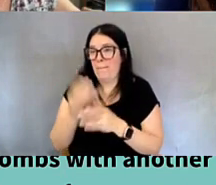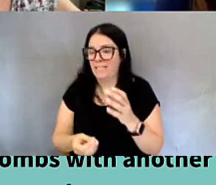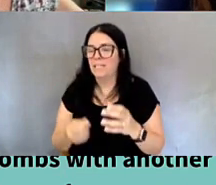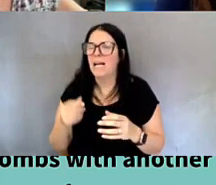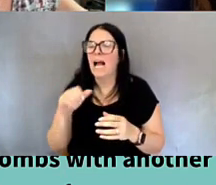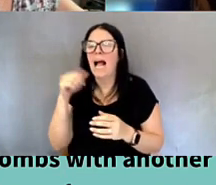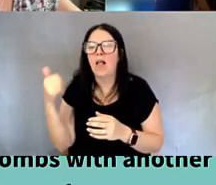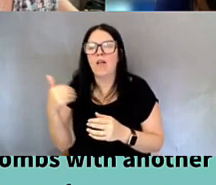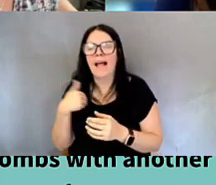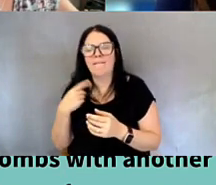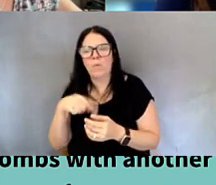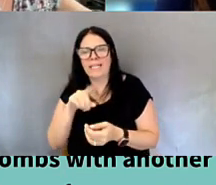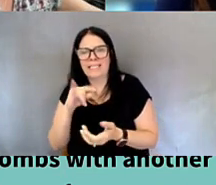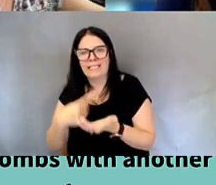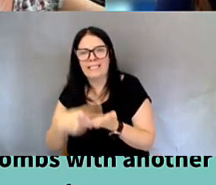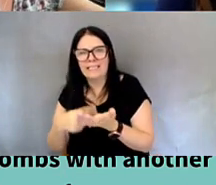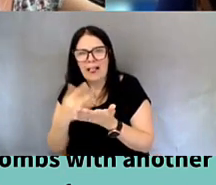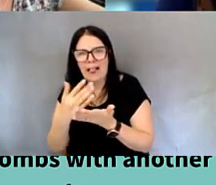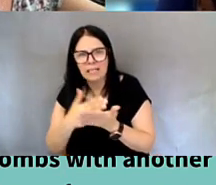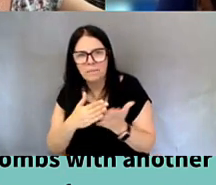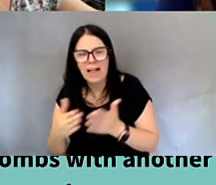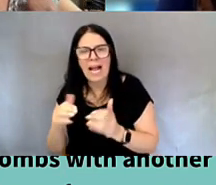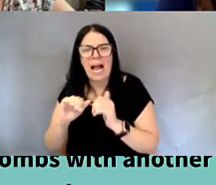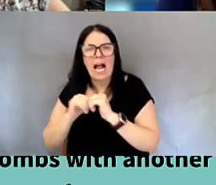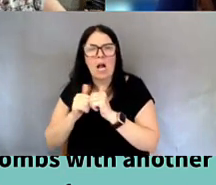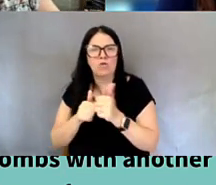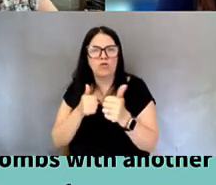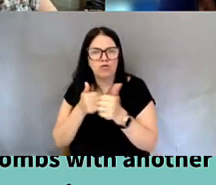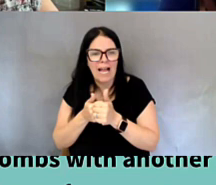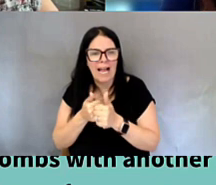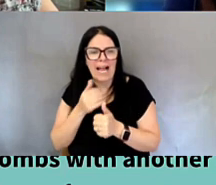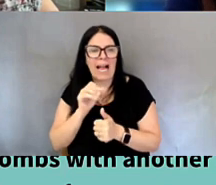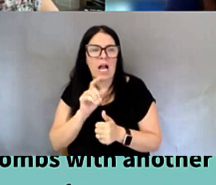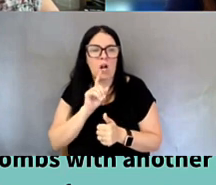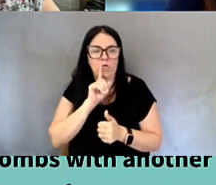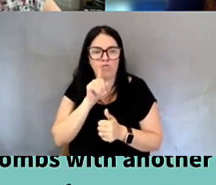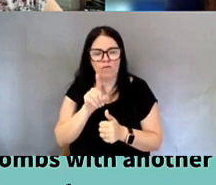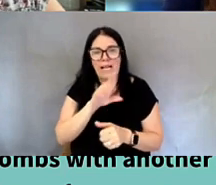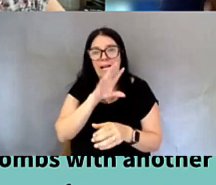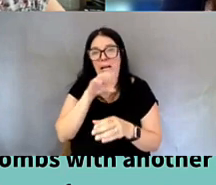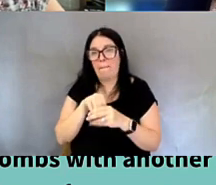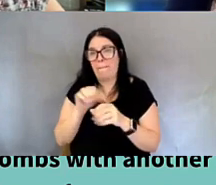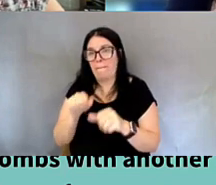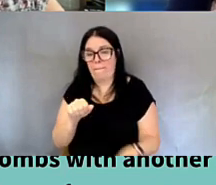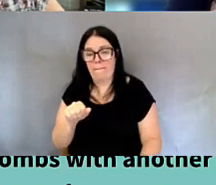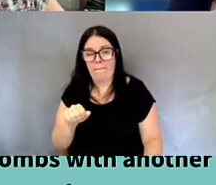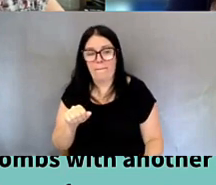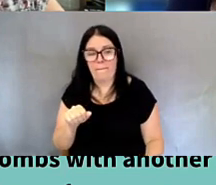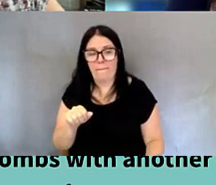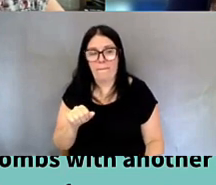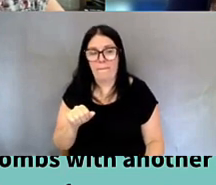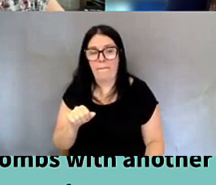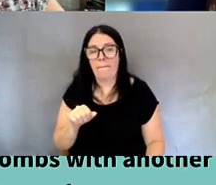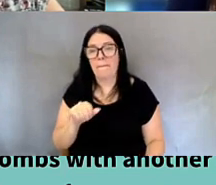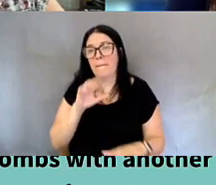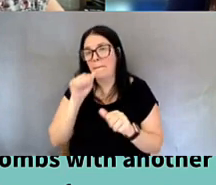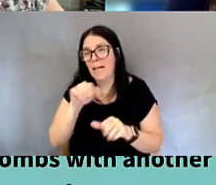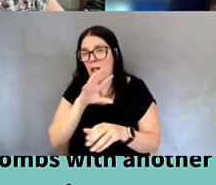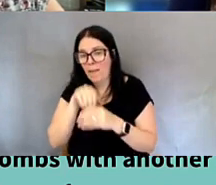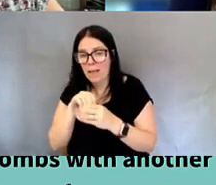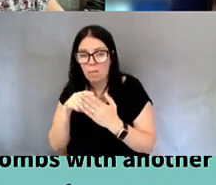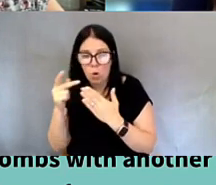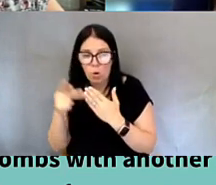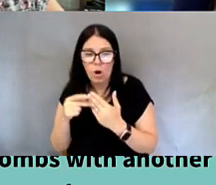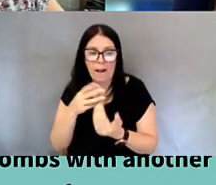the challenges, the realities, and the variability within programs with students and that sort of thing.